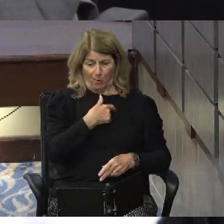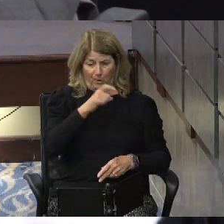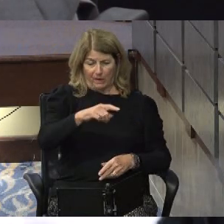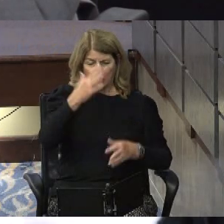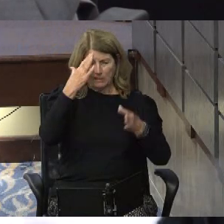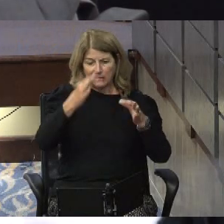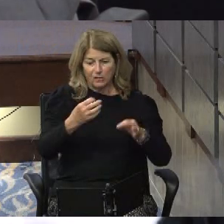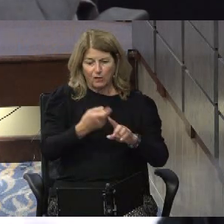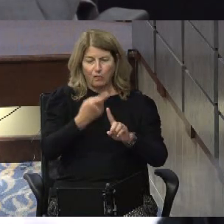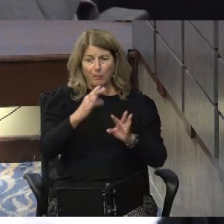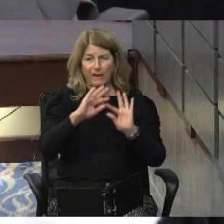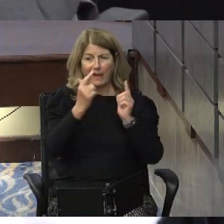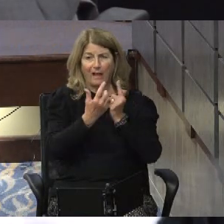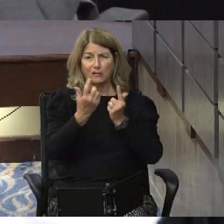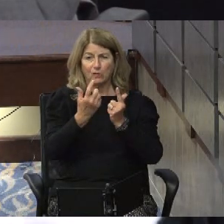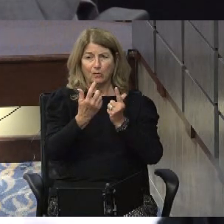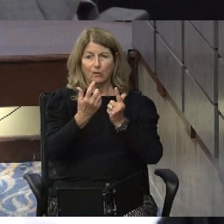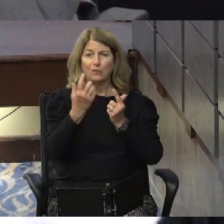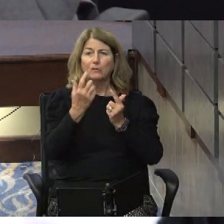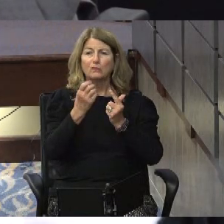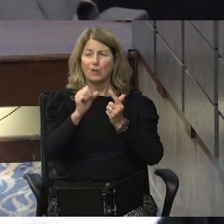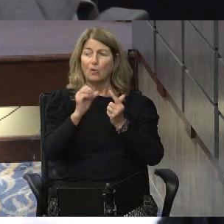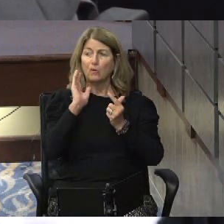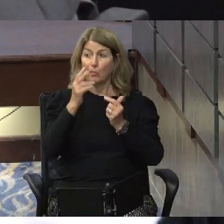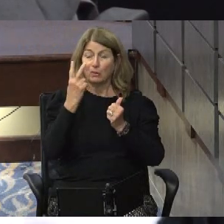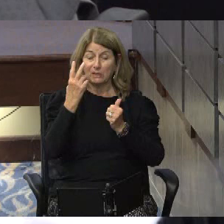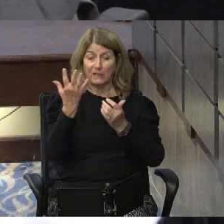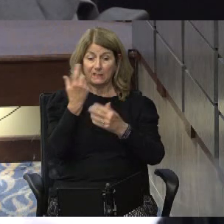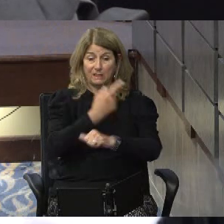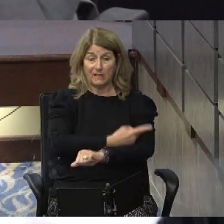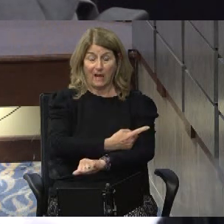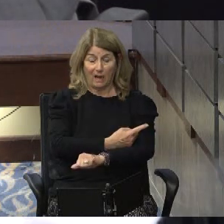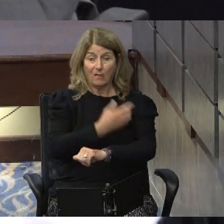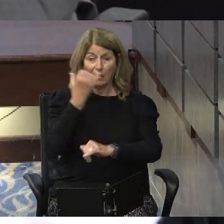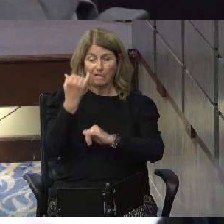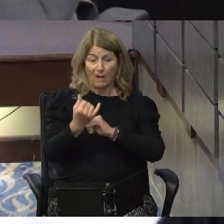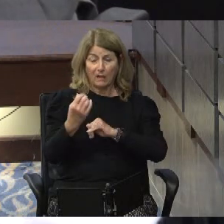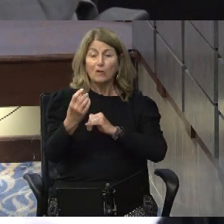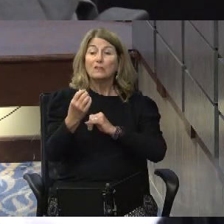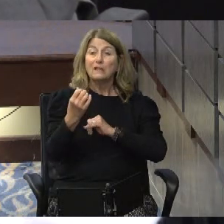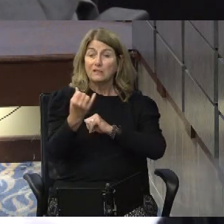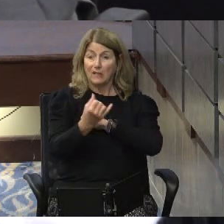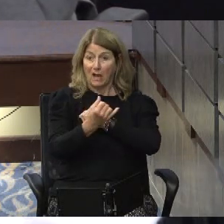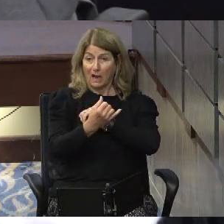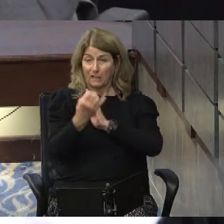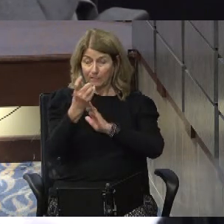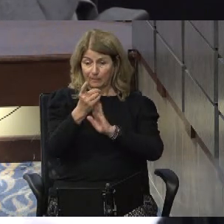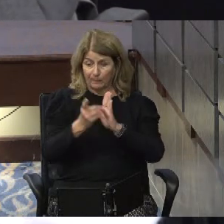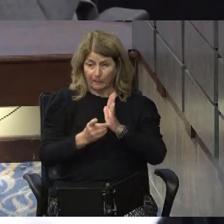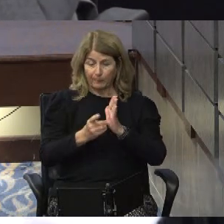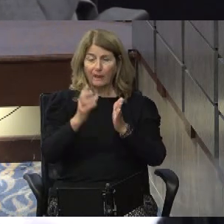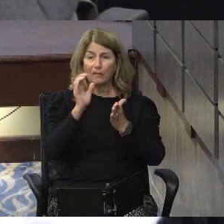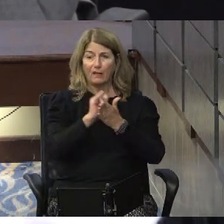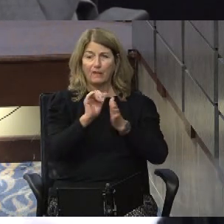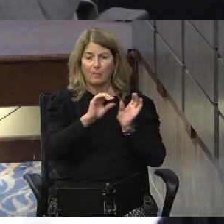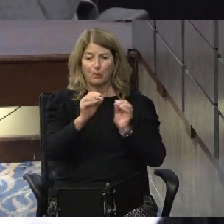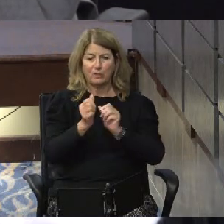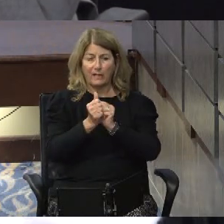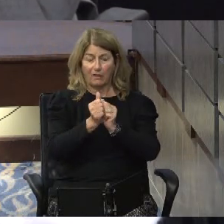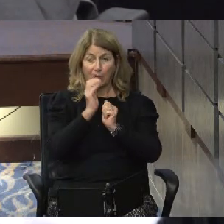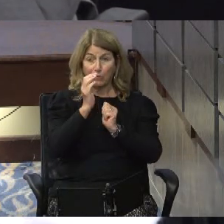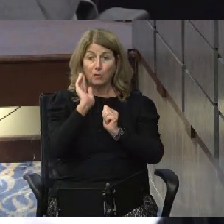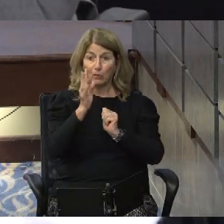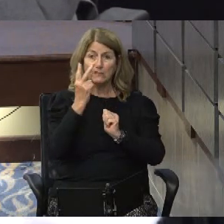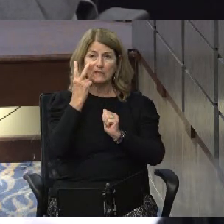you'll see today our final design that AECom has put together, and Scott will be presenting that information here in a few